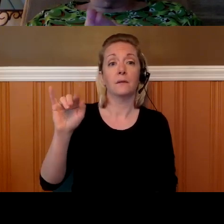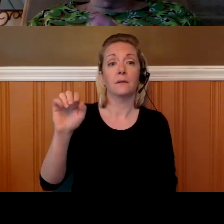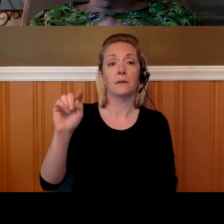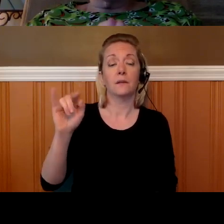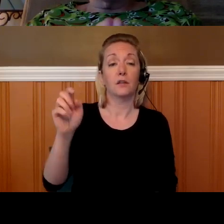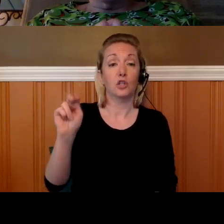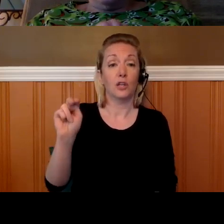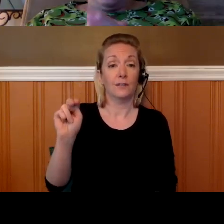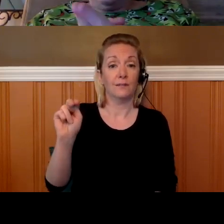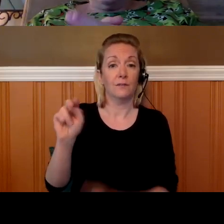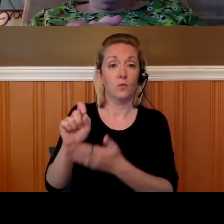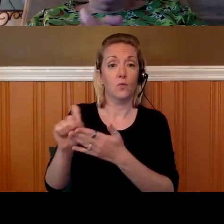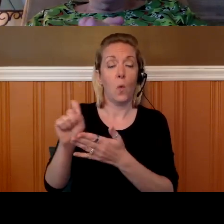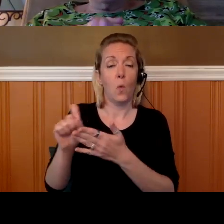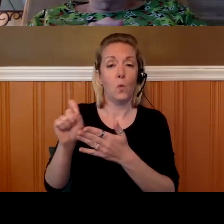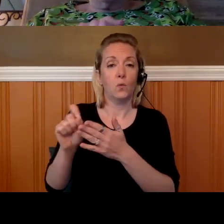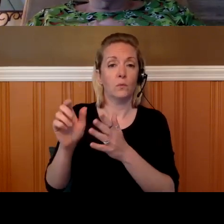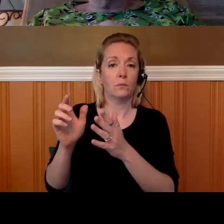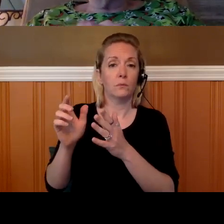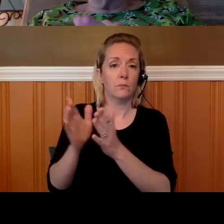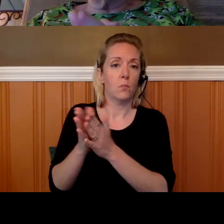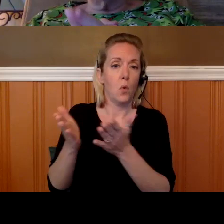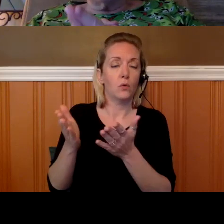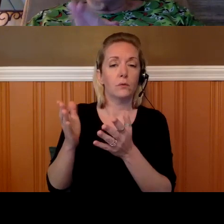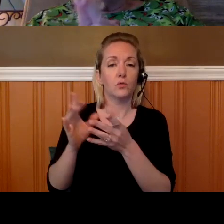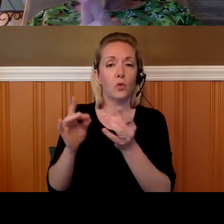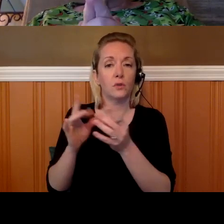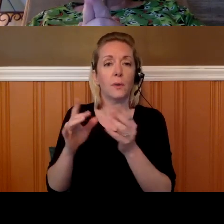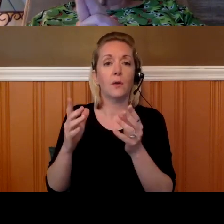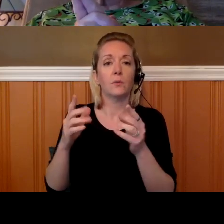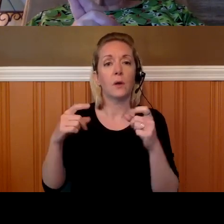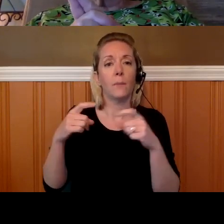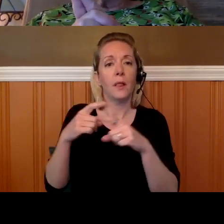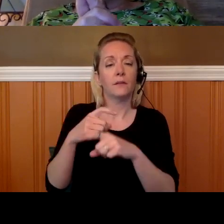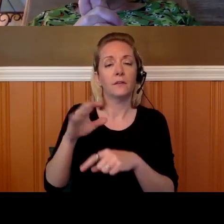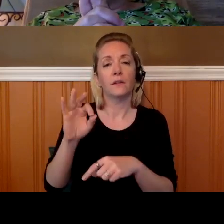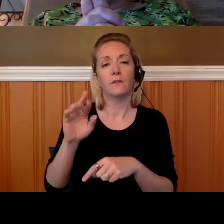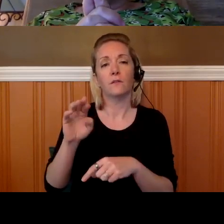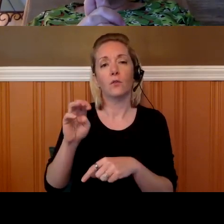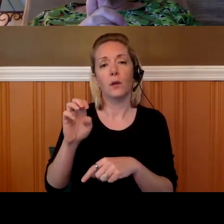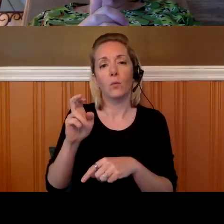in Dr. Roman's Advanced Principles book, he talks a lot more about